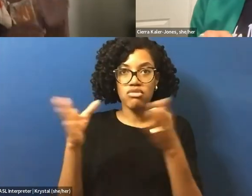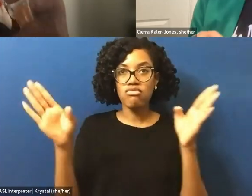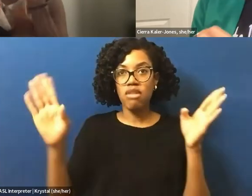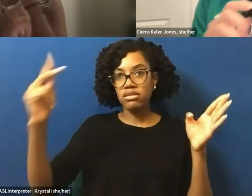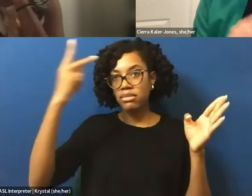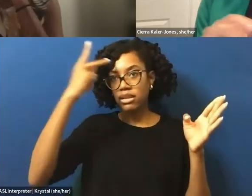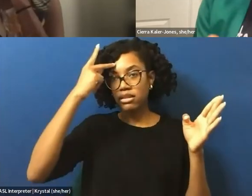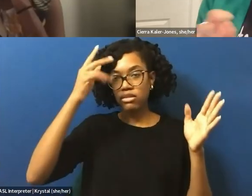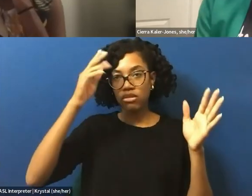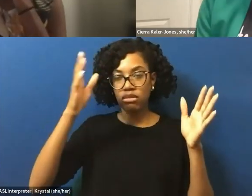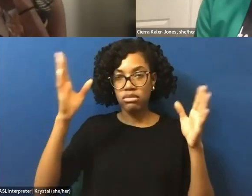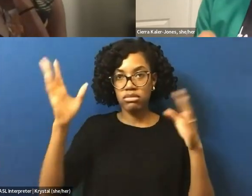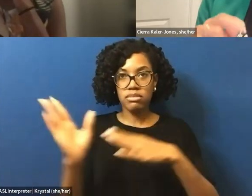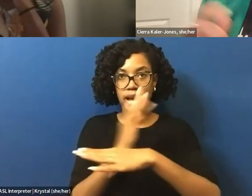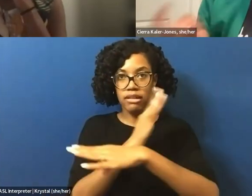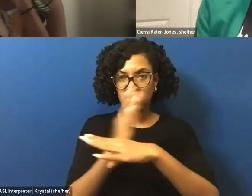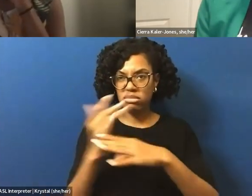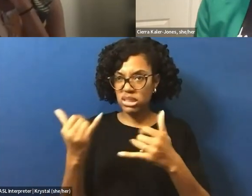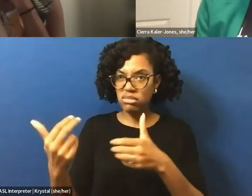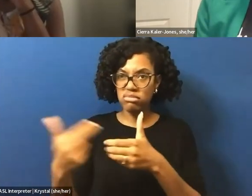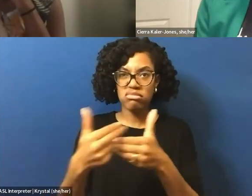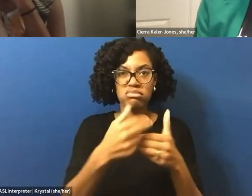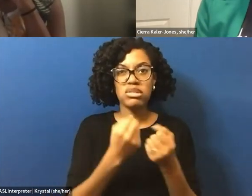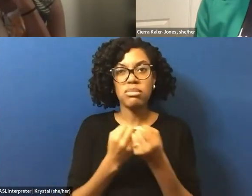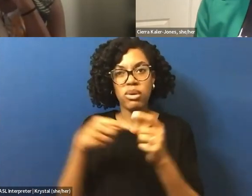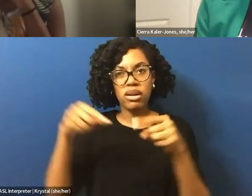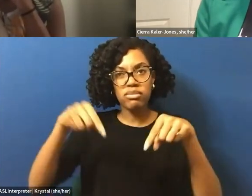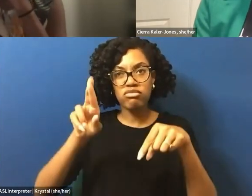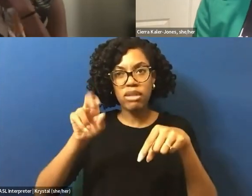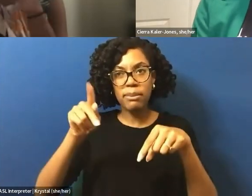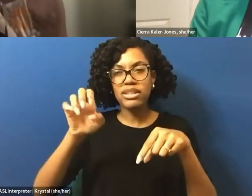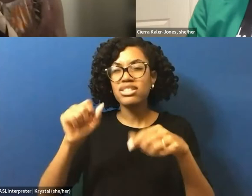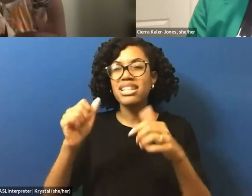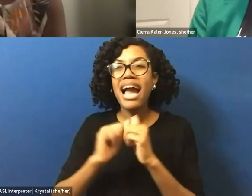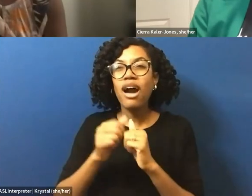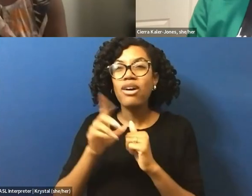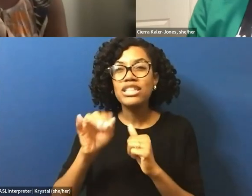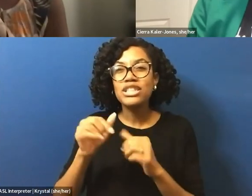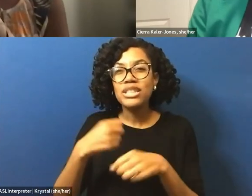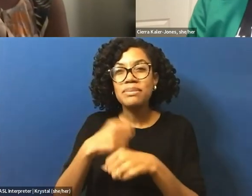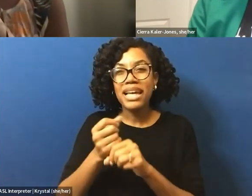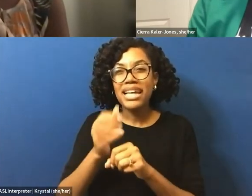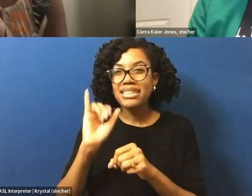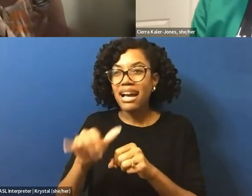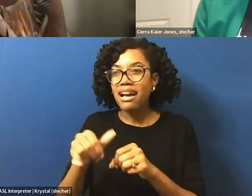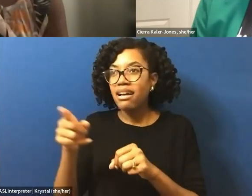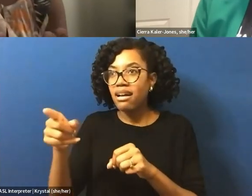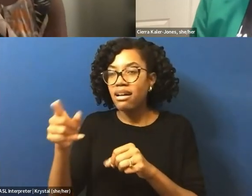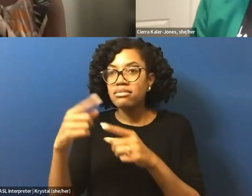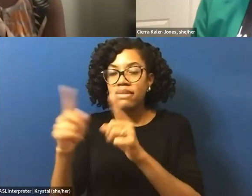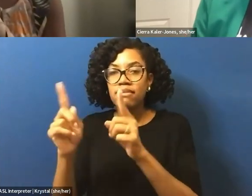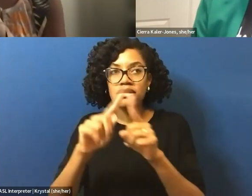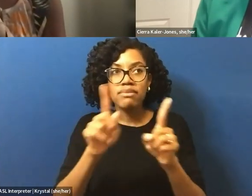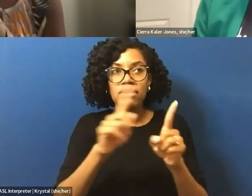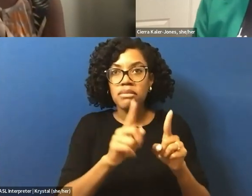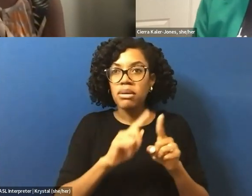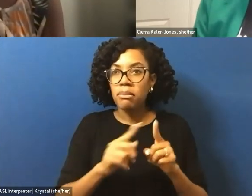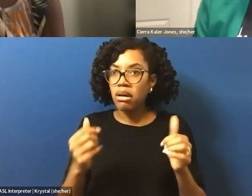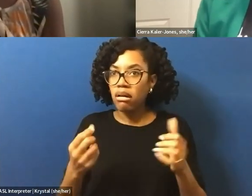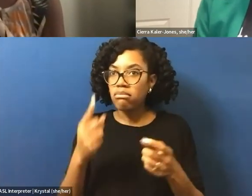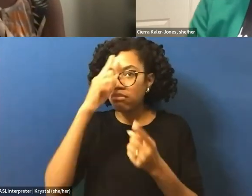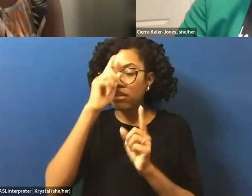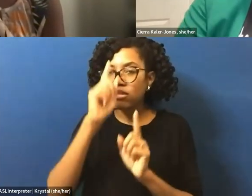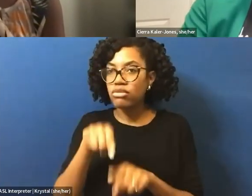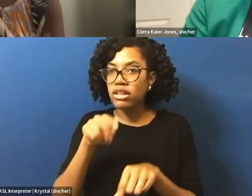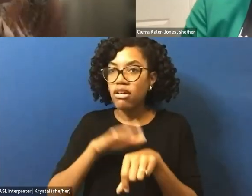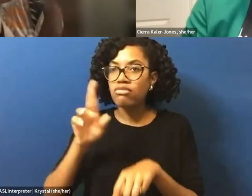mm-hmm. politics, can you talk more about how she did this? Yeah, so we might think of reparations